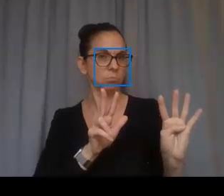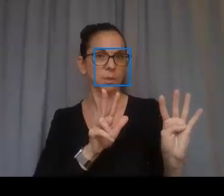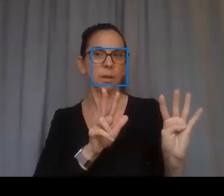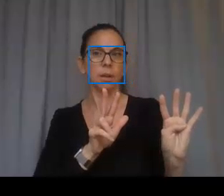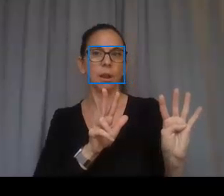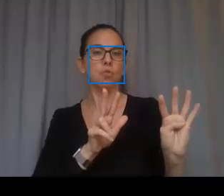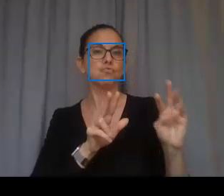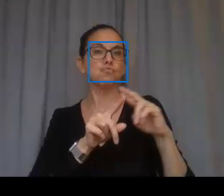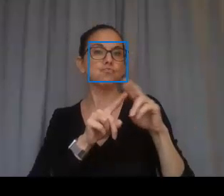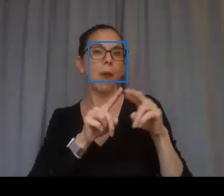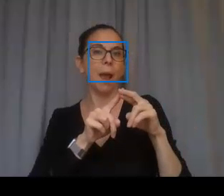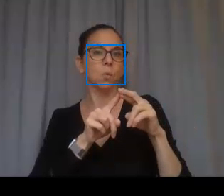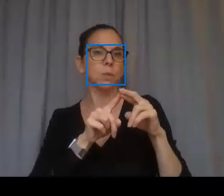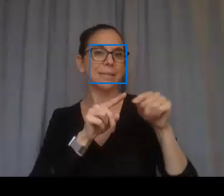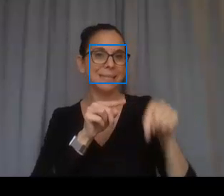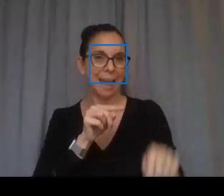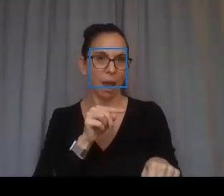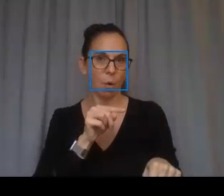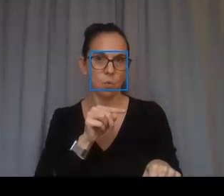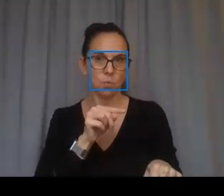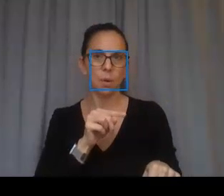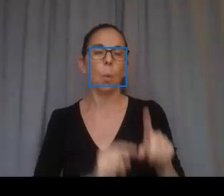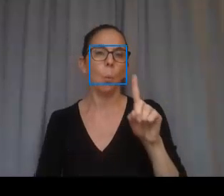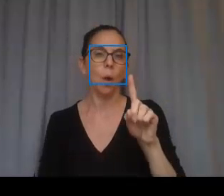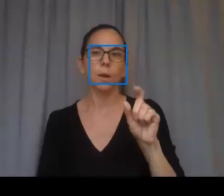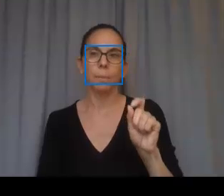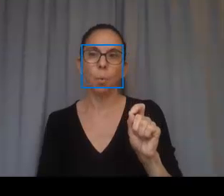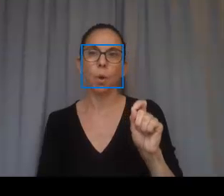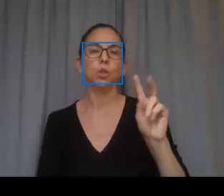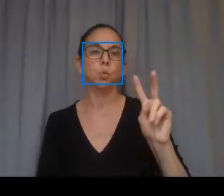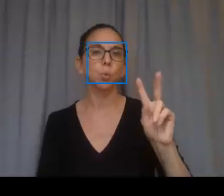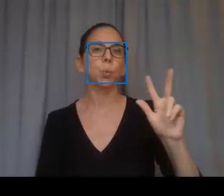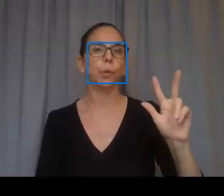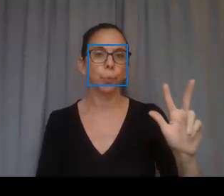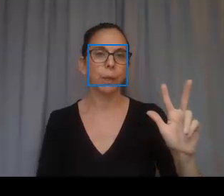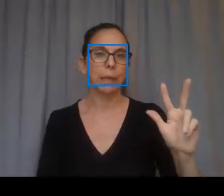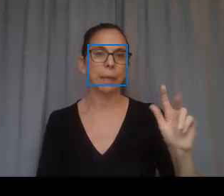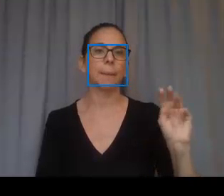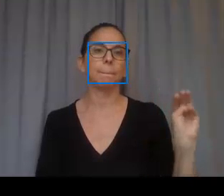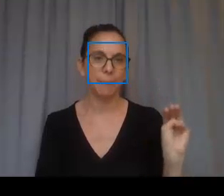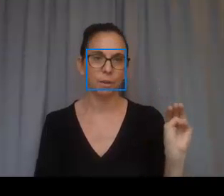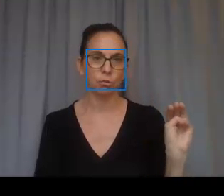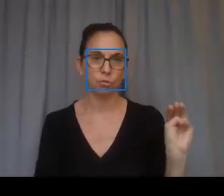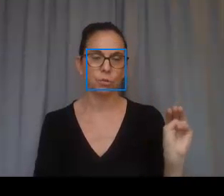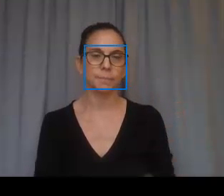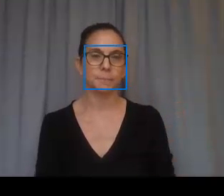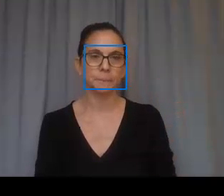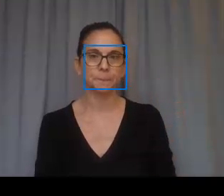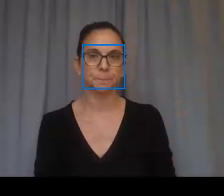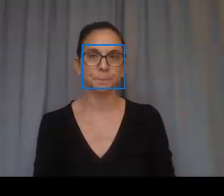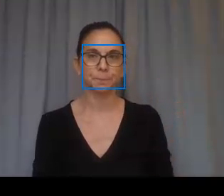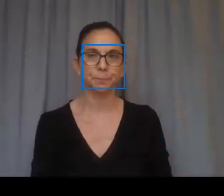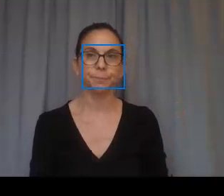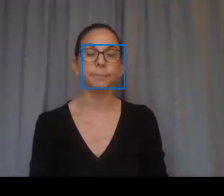would round down and drop those digits. It would be 1.23 meters.